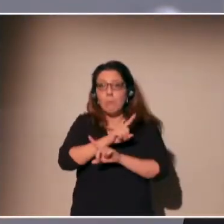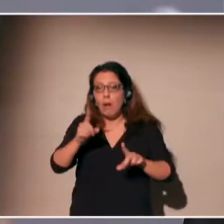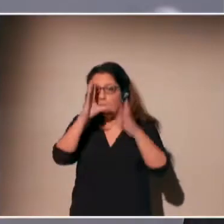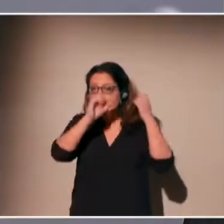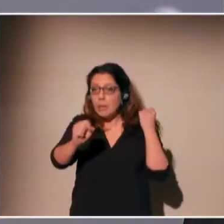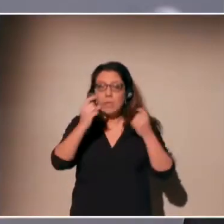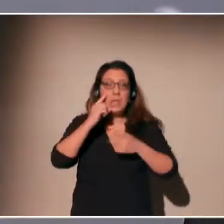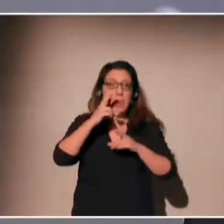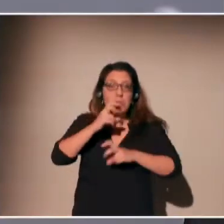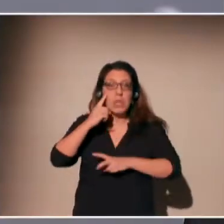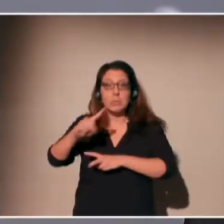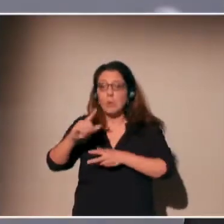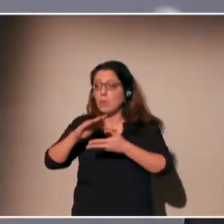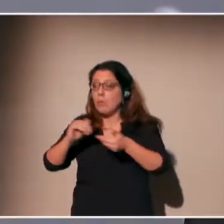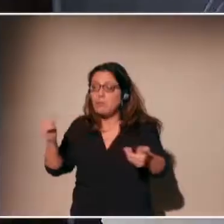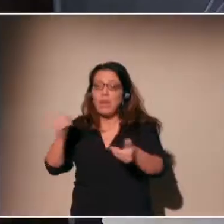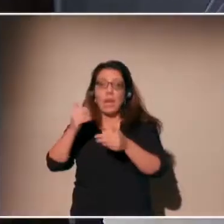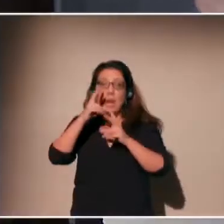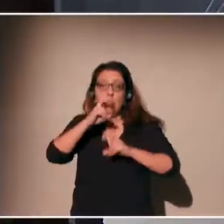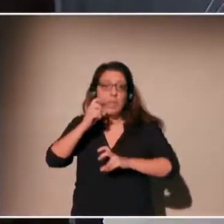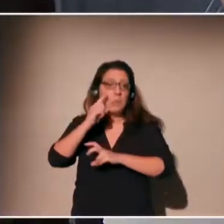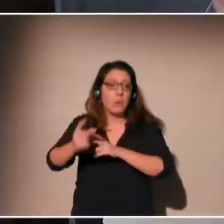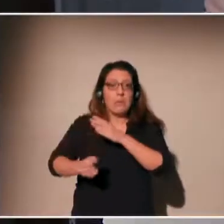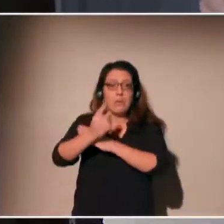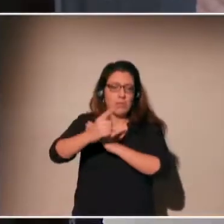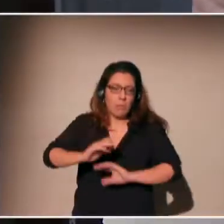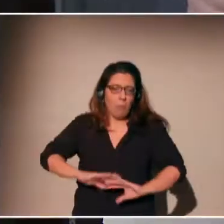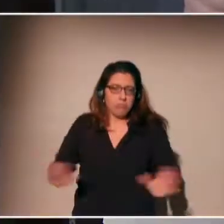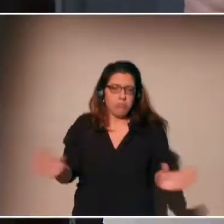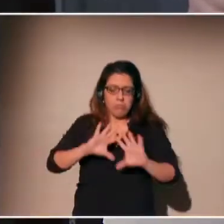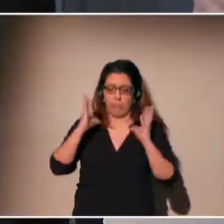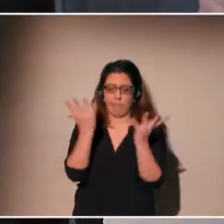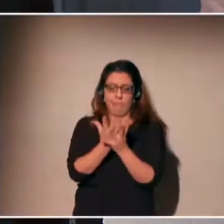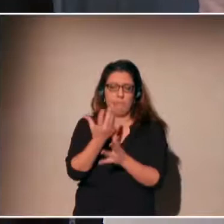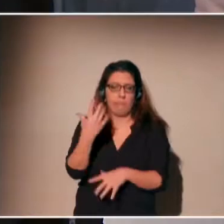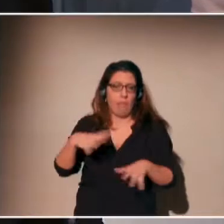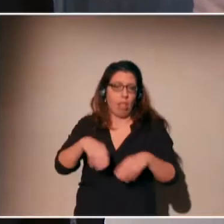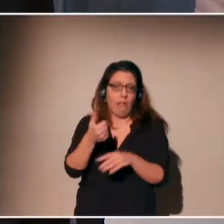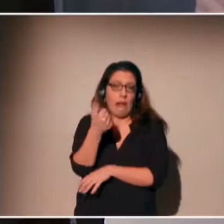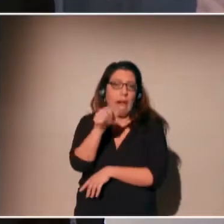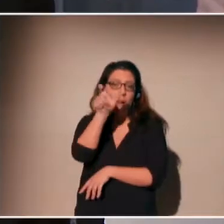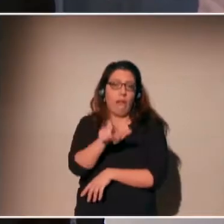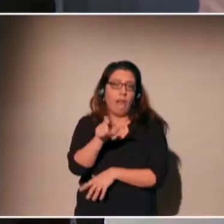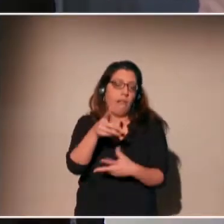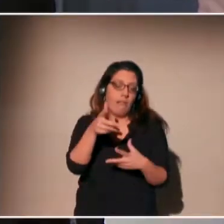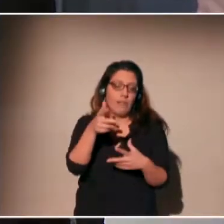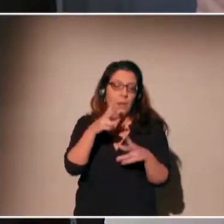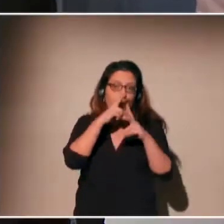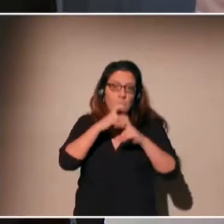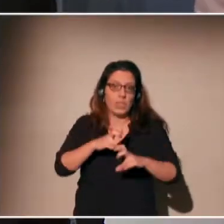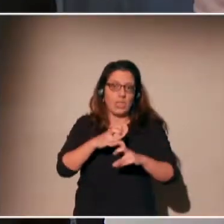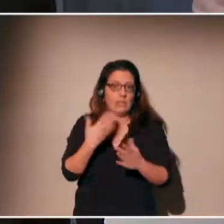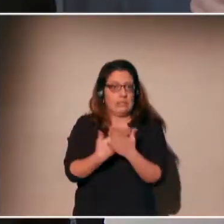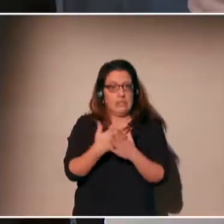an academic research, it's research for transfer purposes or other kinds of research. So obviously it is absolutely essential